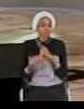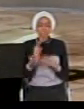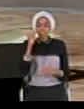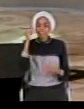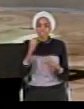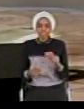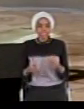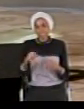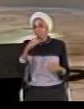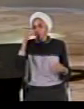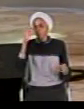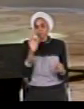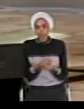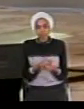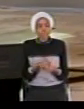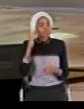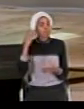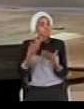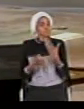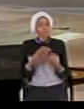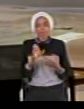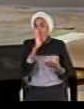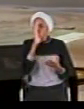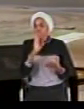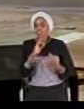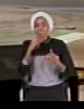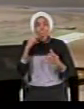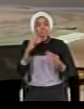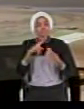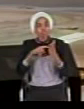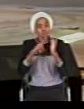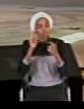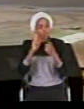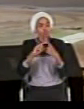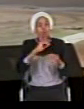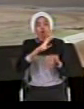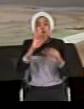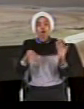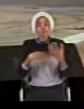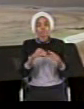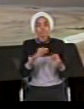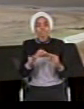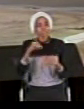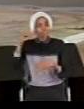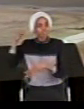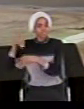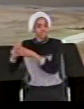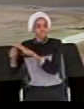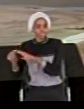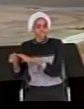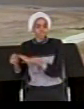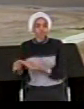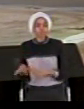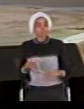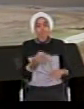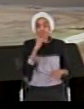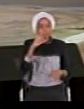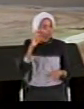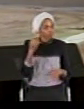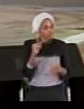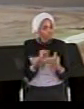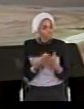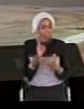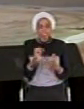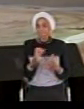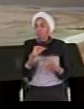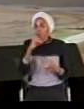the promise might be sure to all the seed, not only that which is of the Lord, the